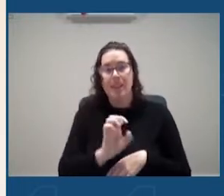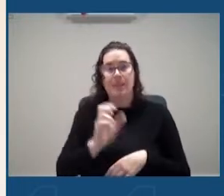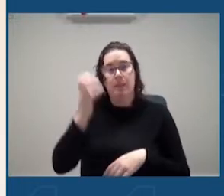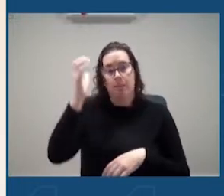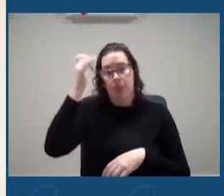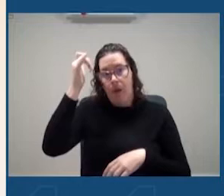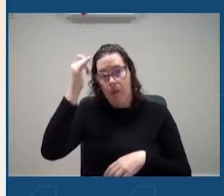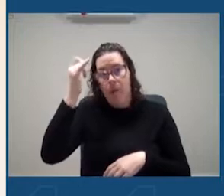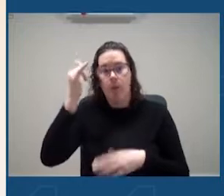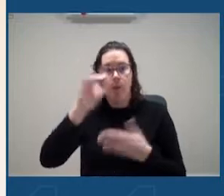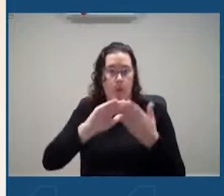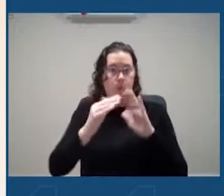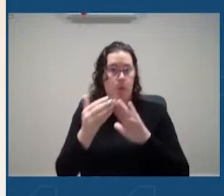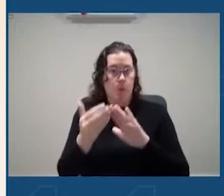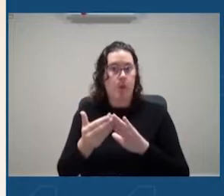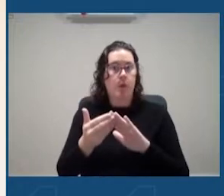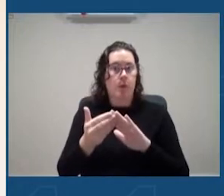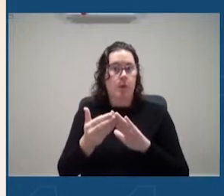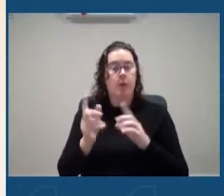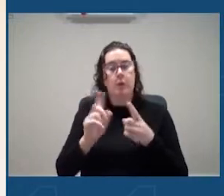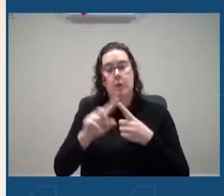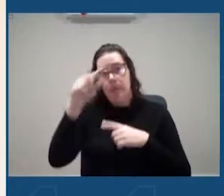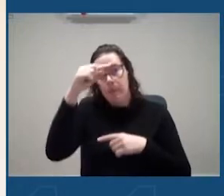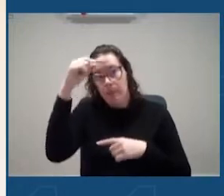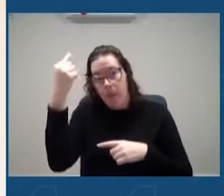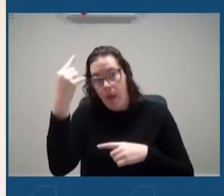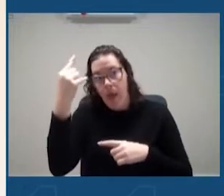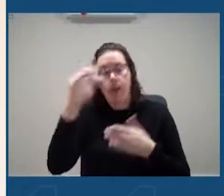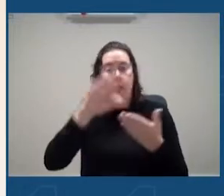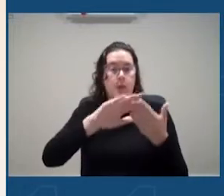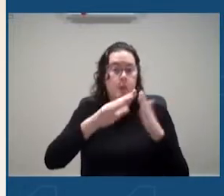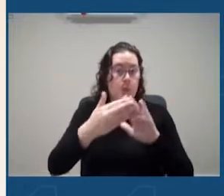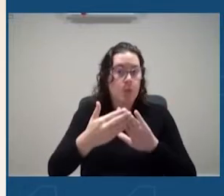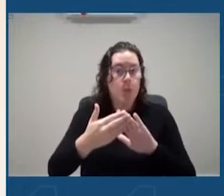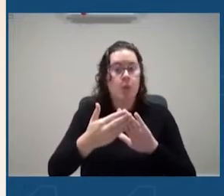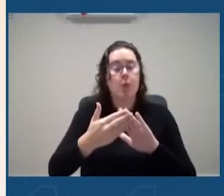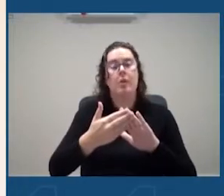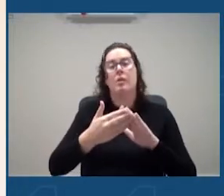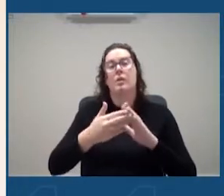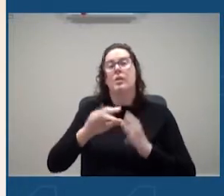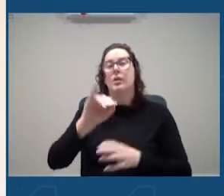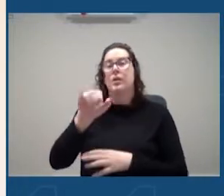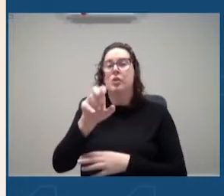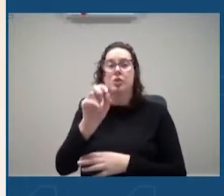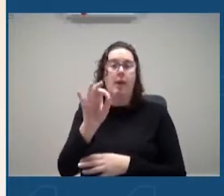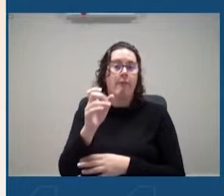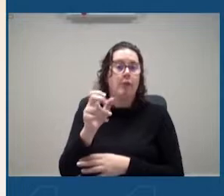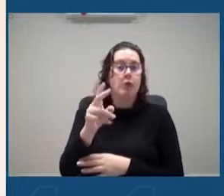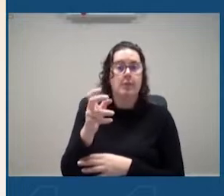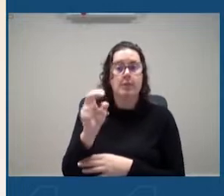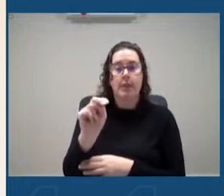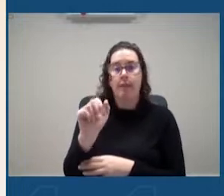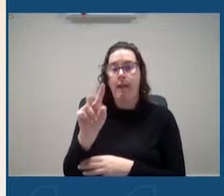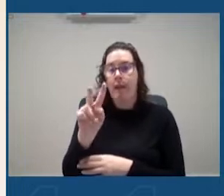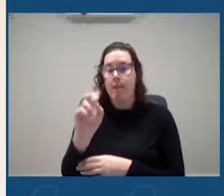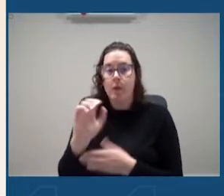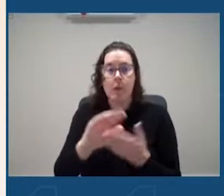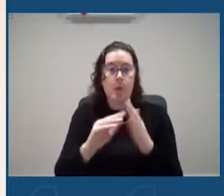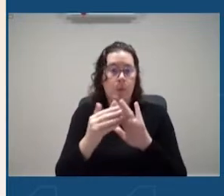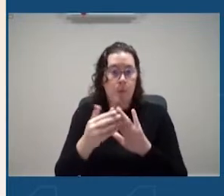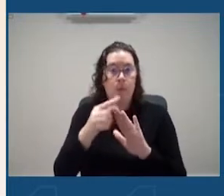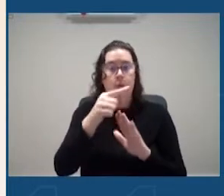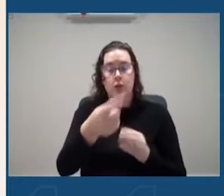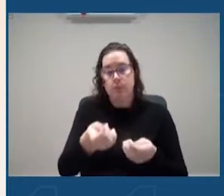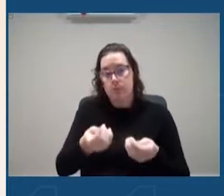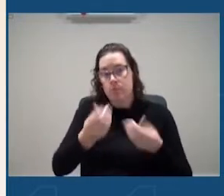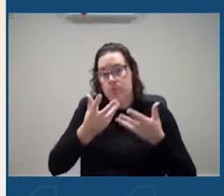community, into the black community, into the Jefferson Avenue community that have been